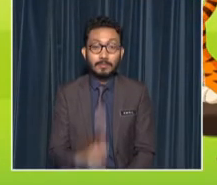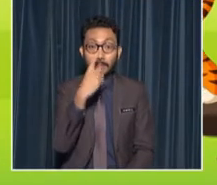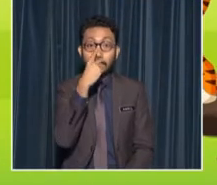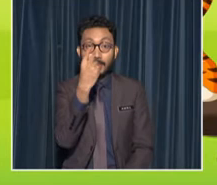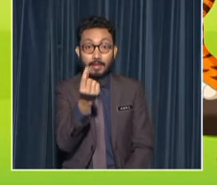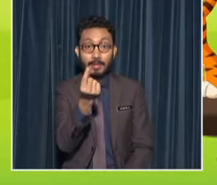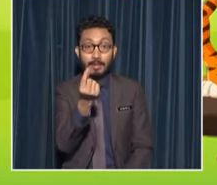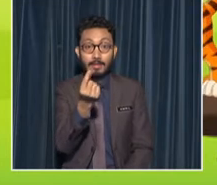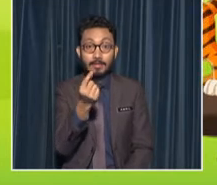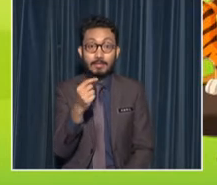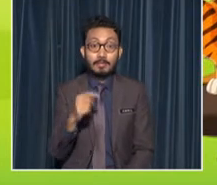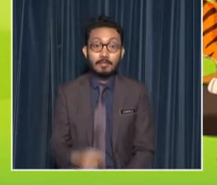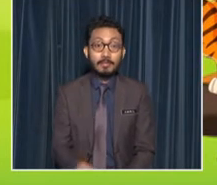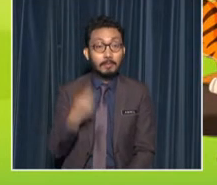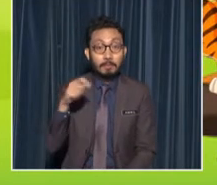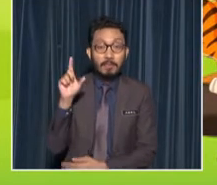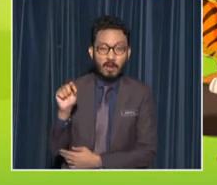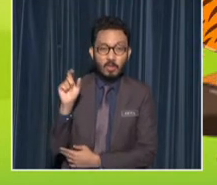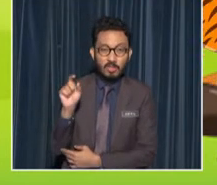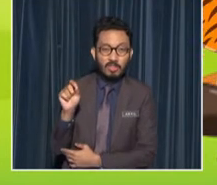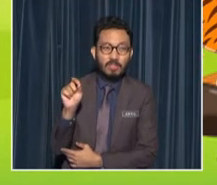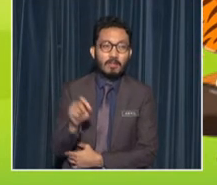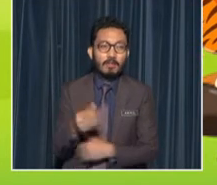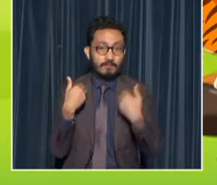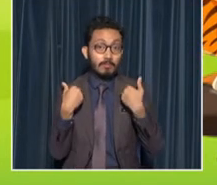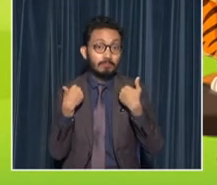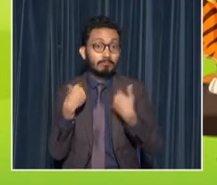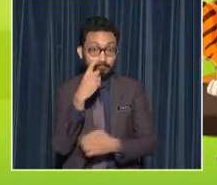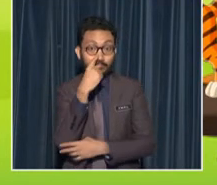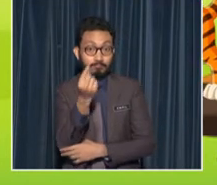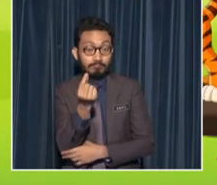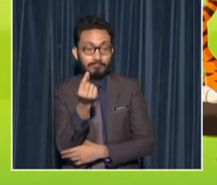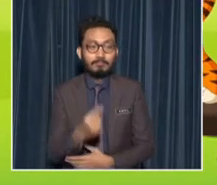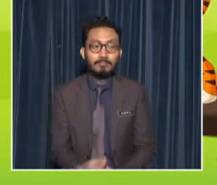Beak. The parrot has a beak.